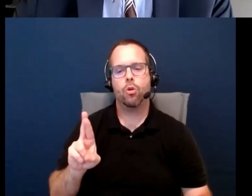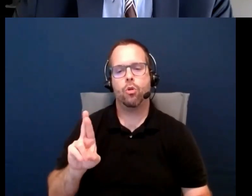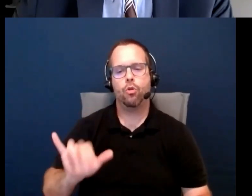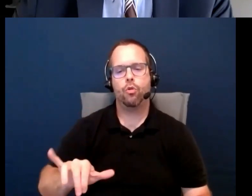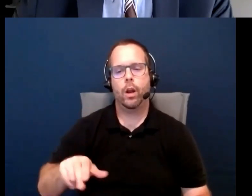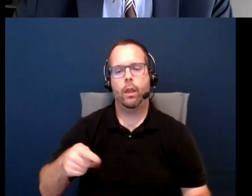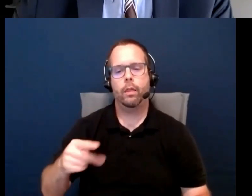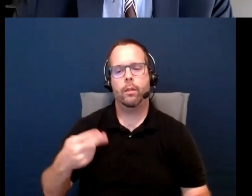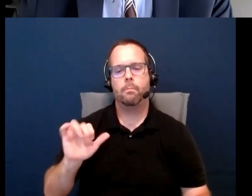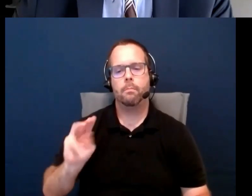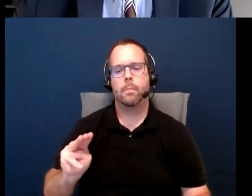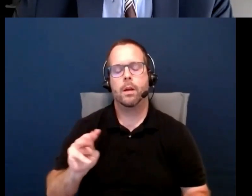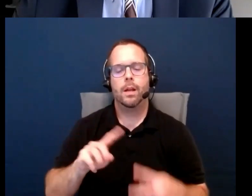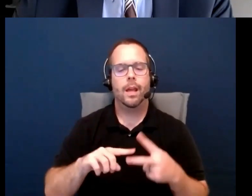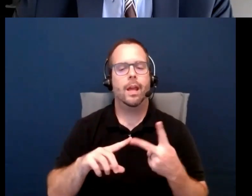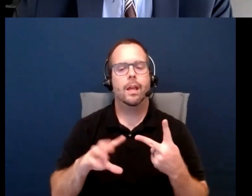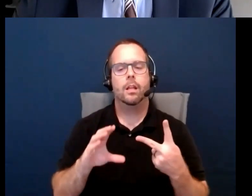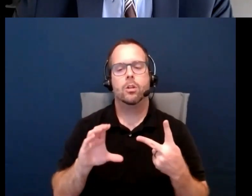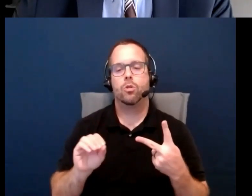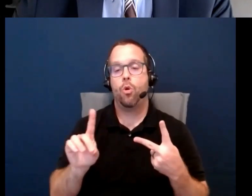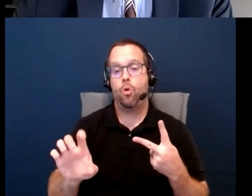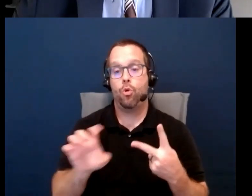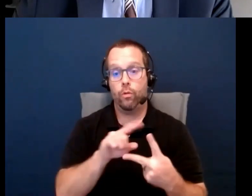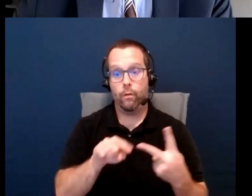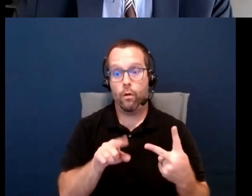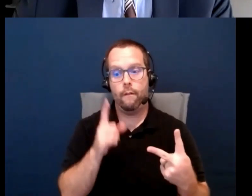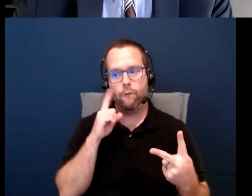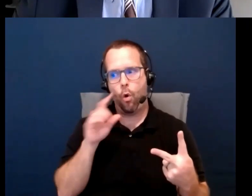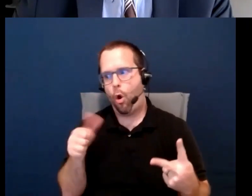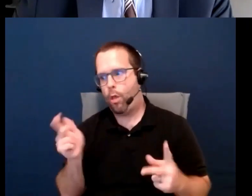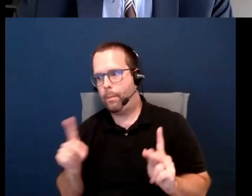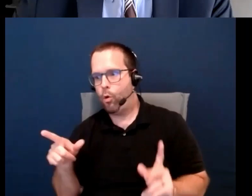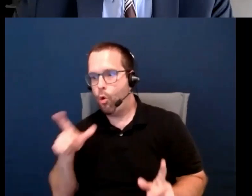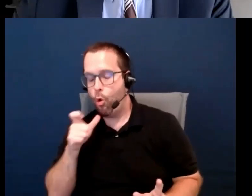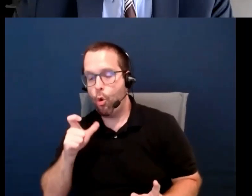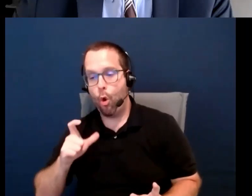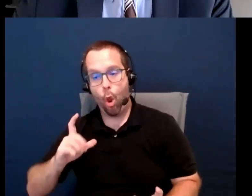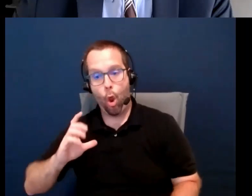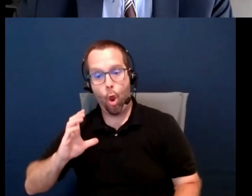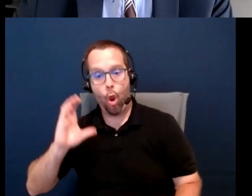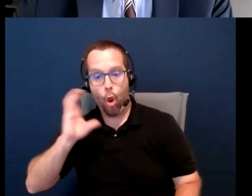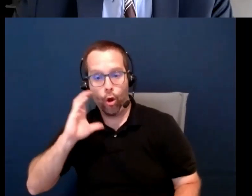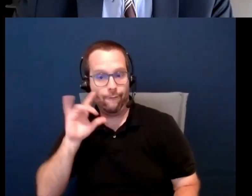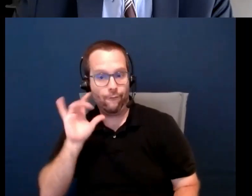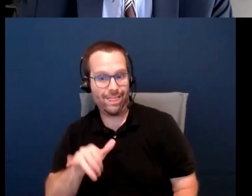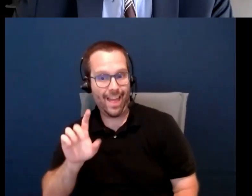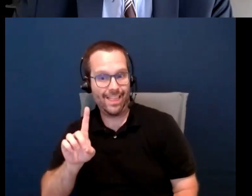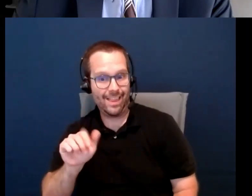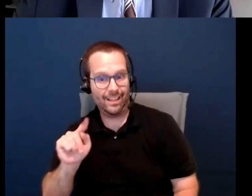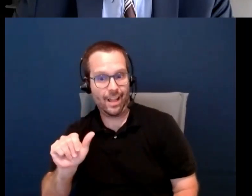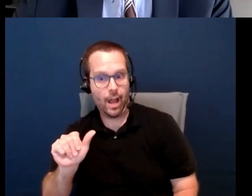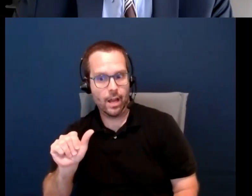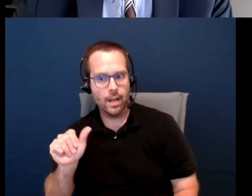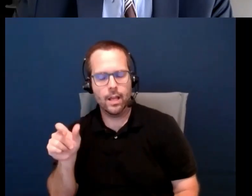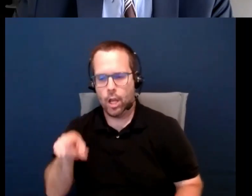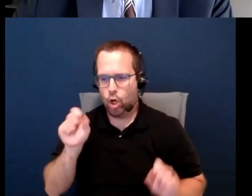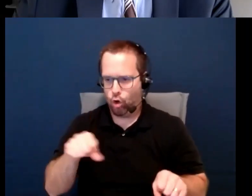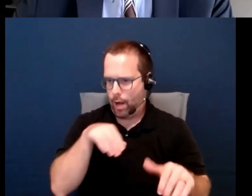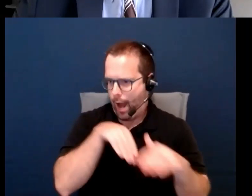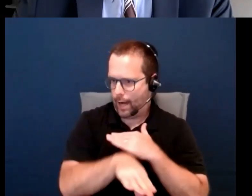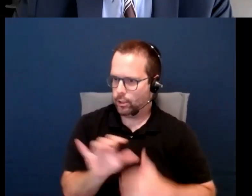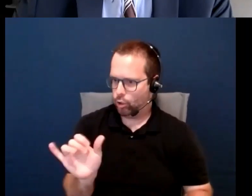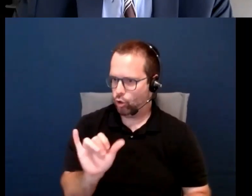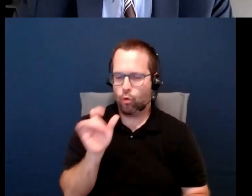that restricted data under similar conditions could execute the same analyses for either addressing new